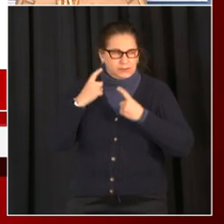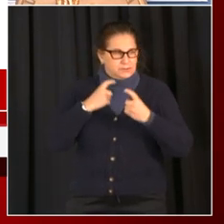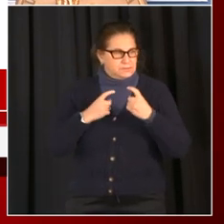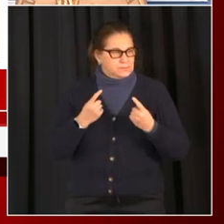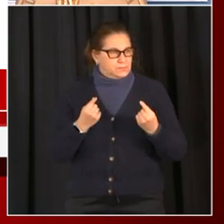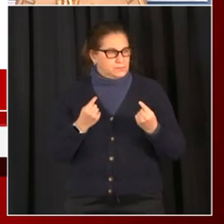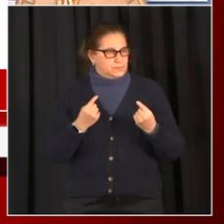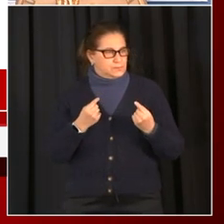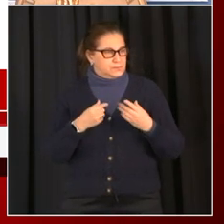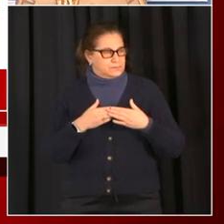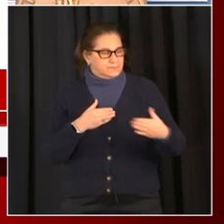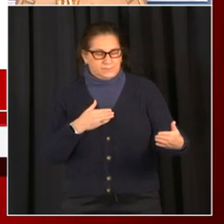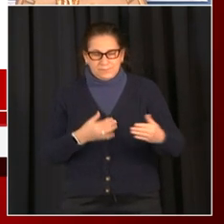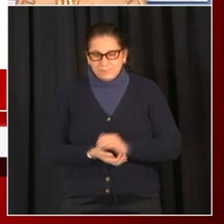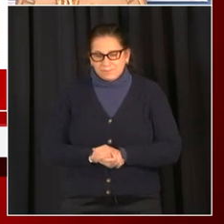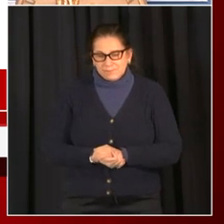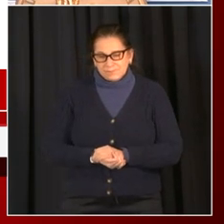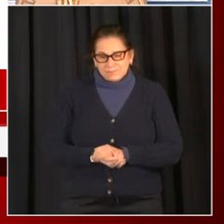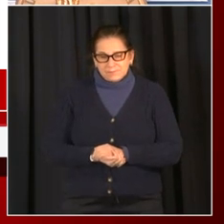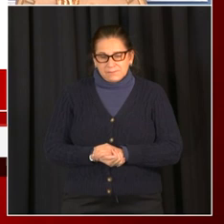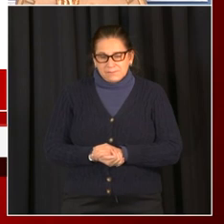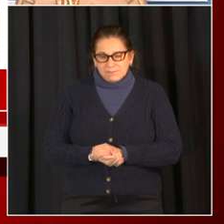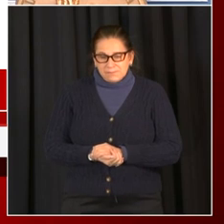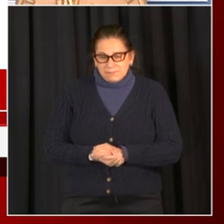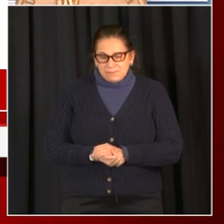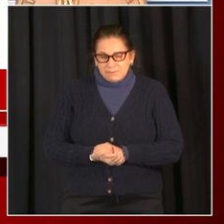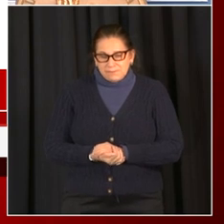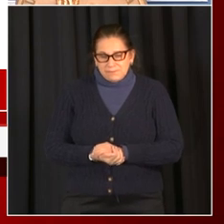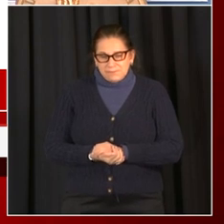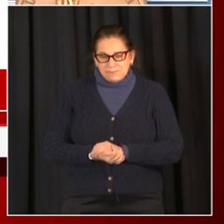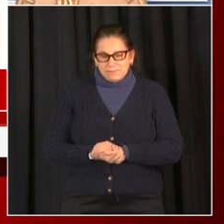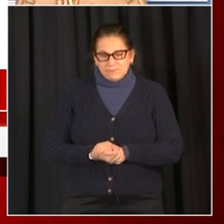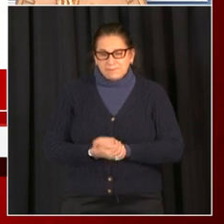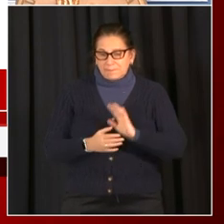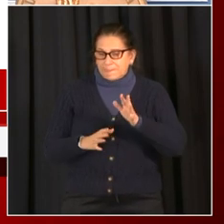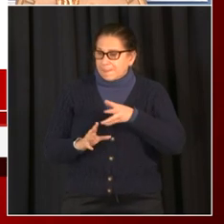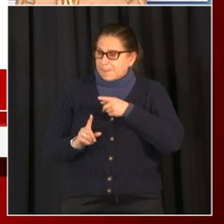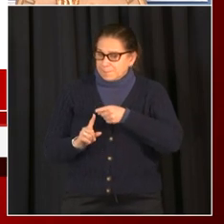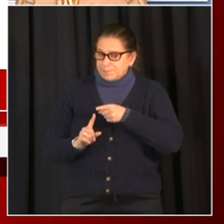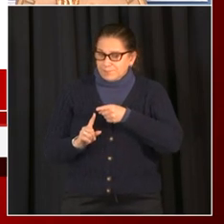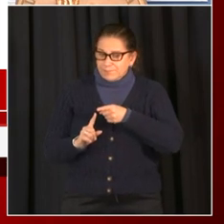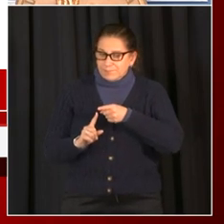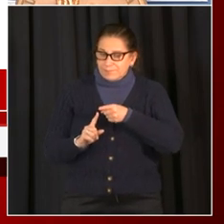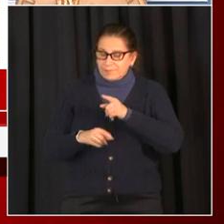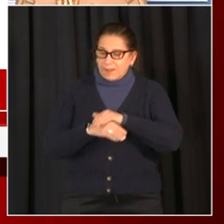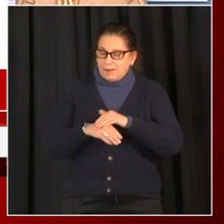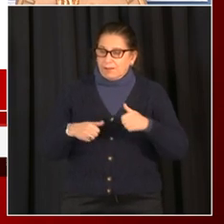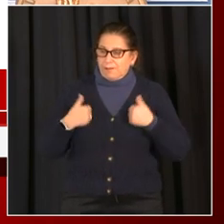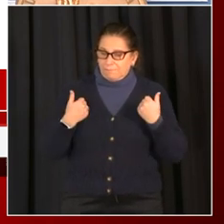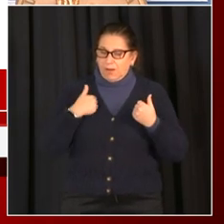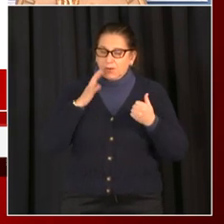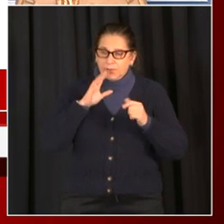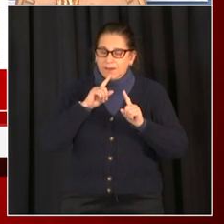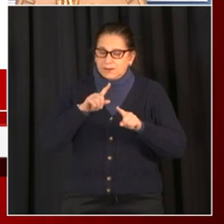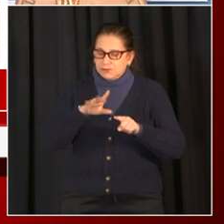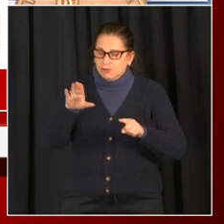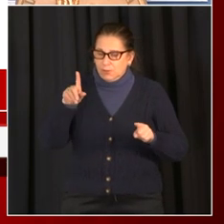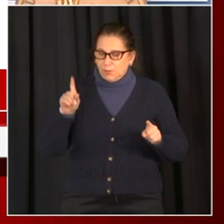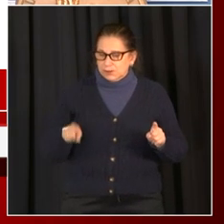So it's kind of specific, but Nightlife and Culture will be able to answer your questions related